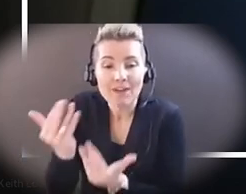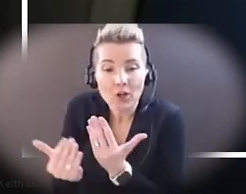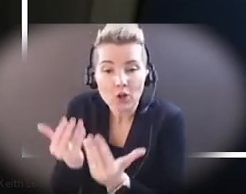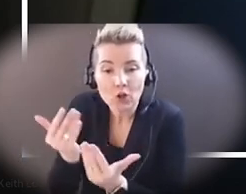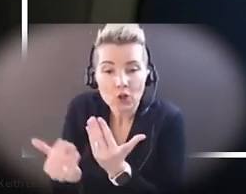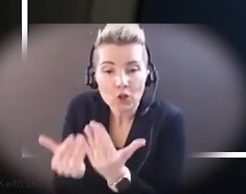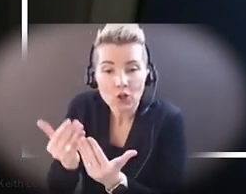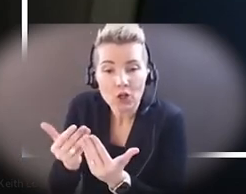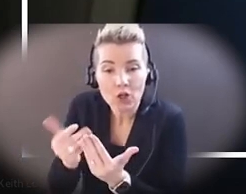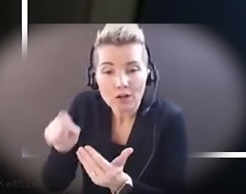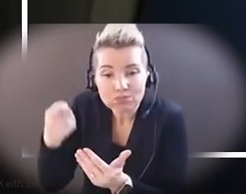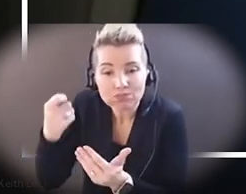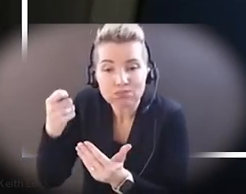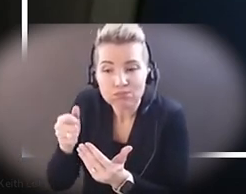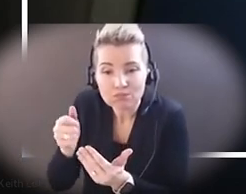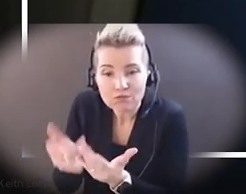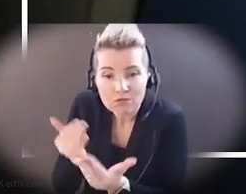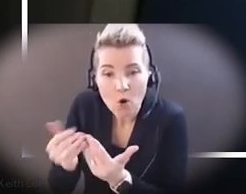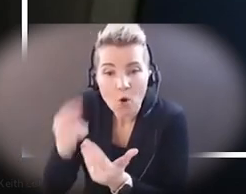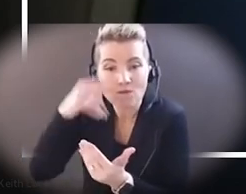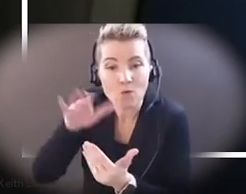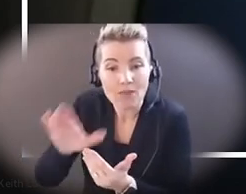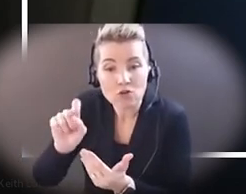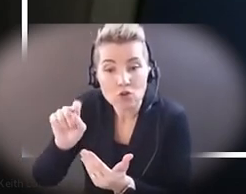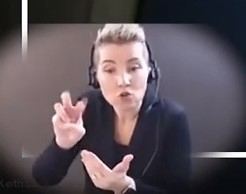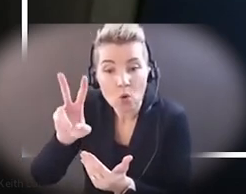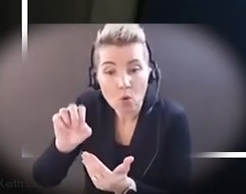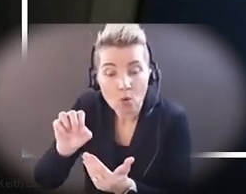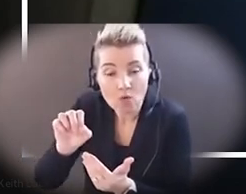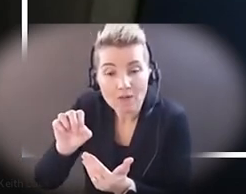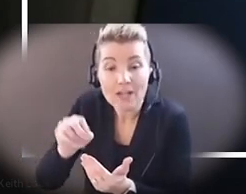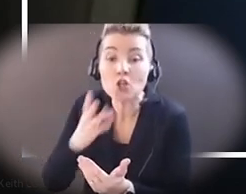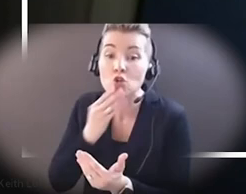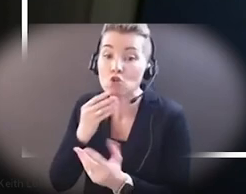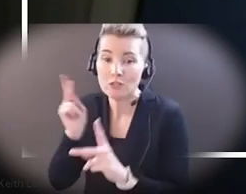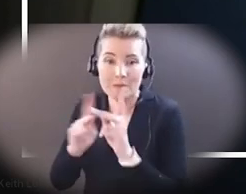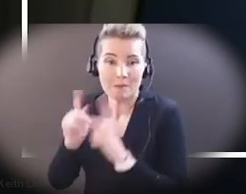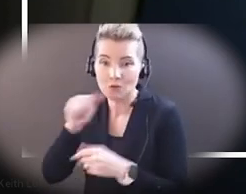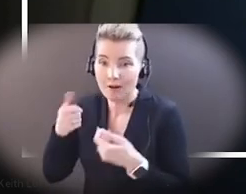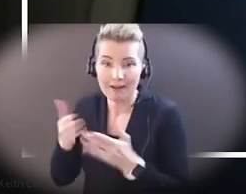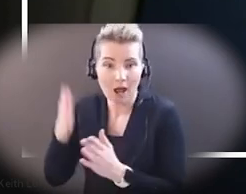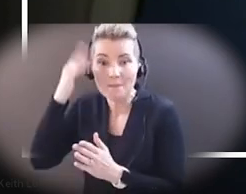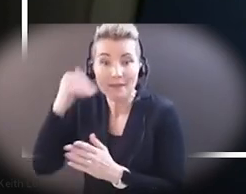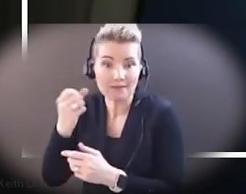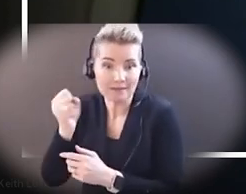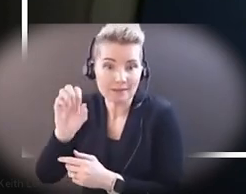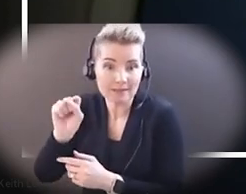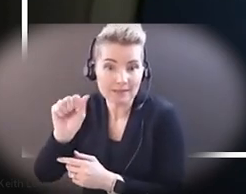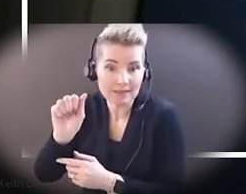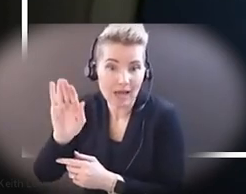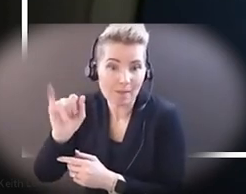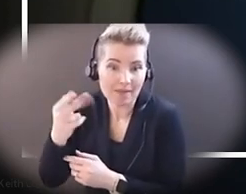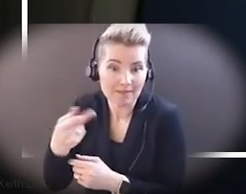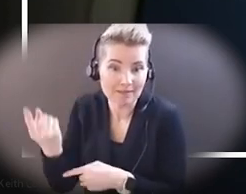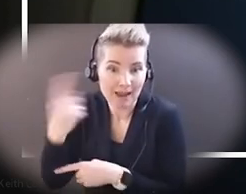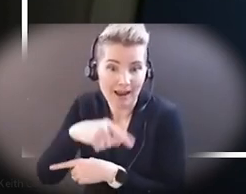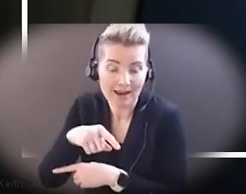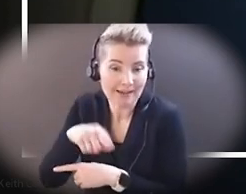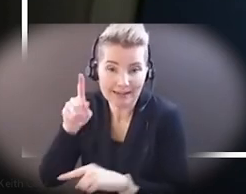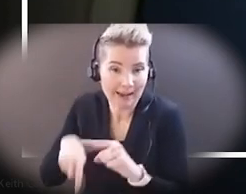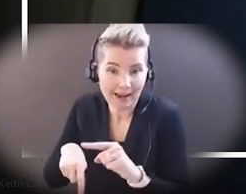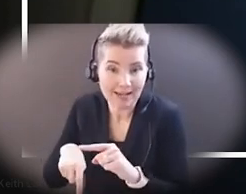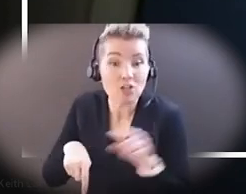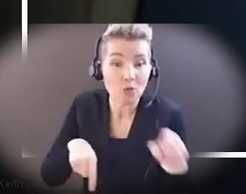their stoves and things like that. And that was, and then Jews were the